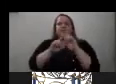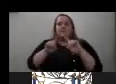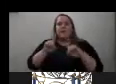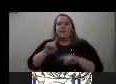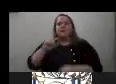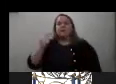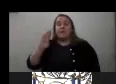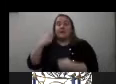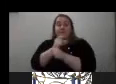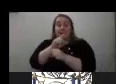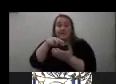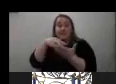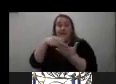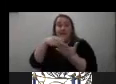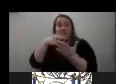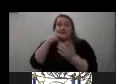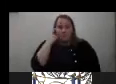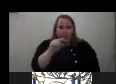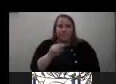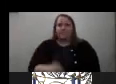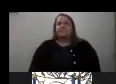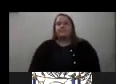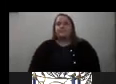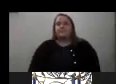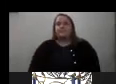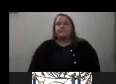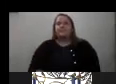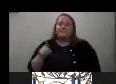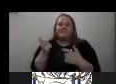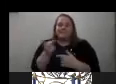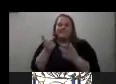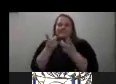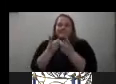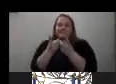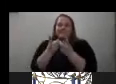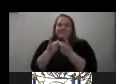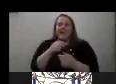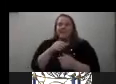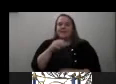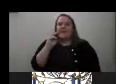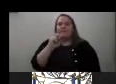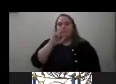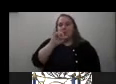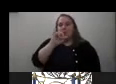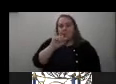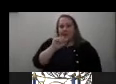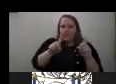her. They also divorced Maria Tolchi and married Tanaquille Leclerc